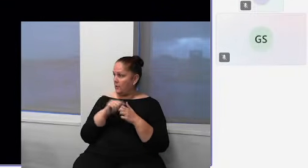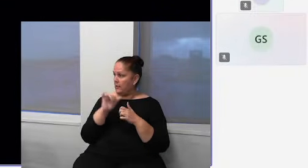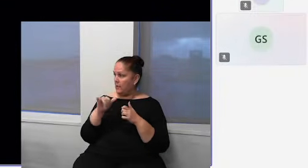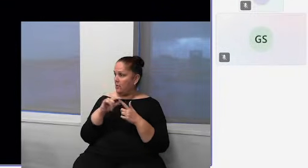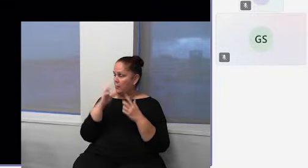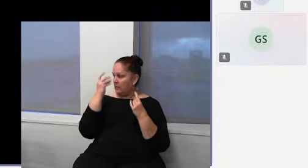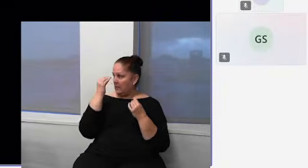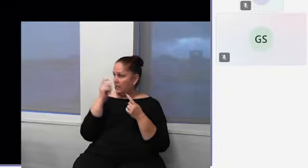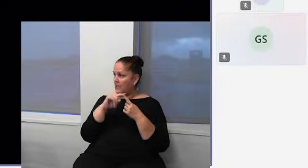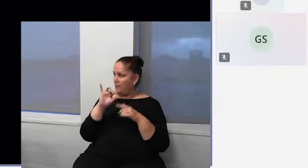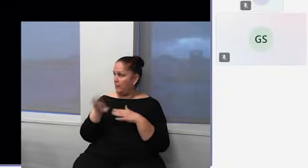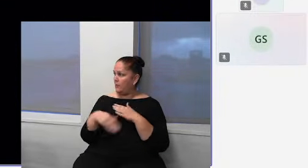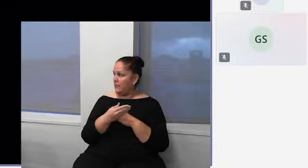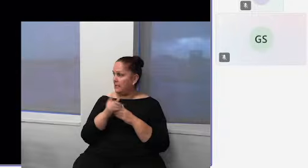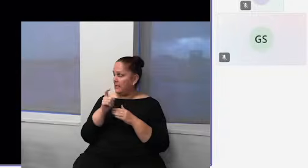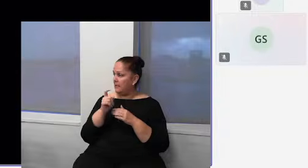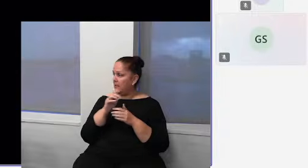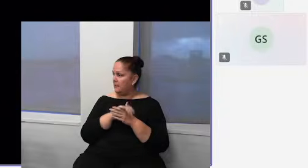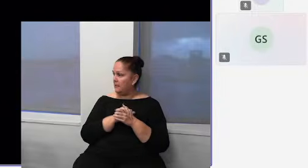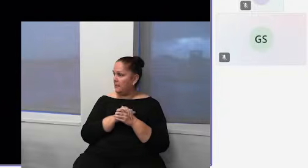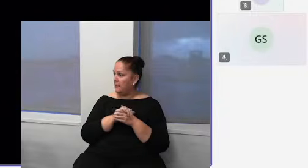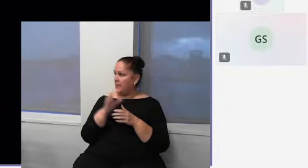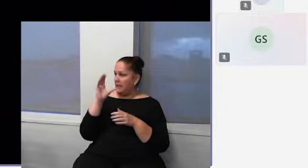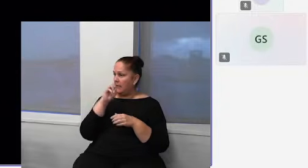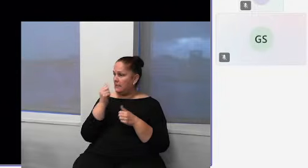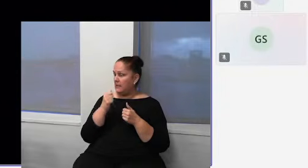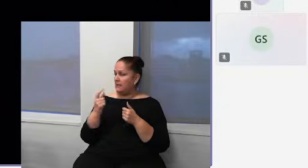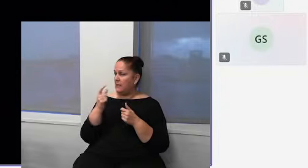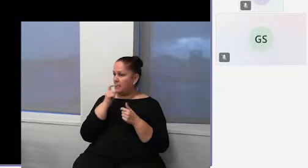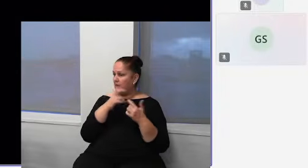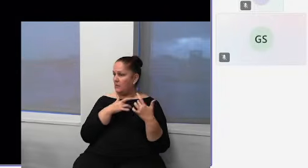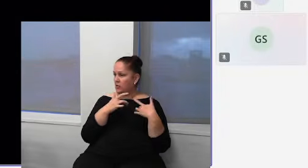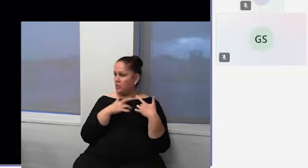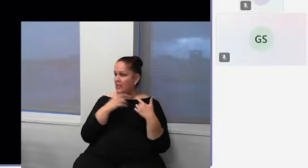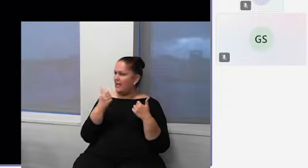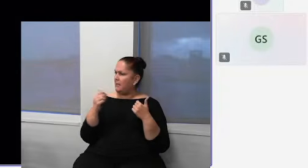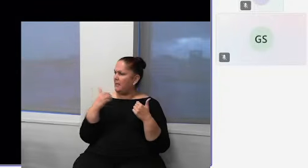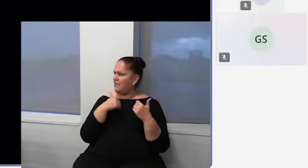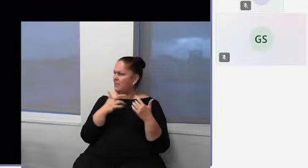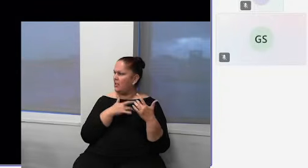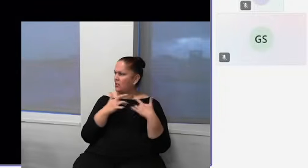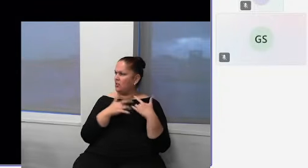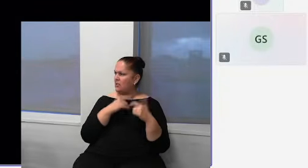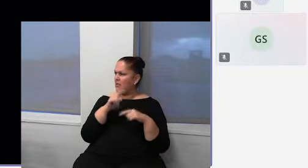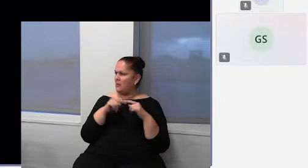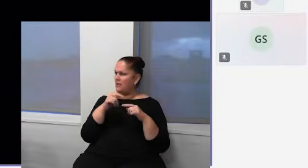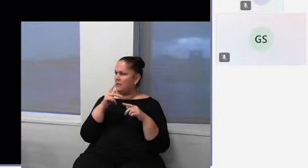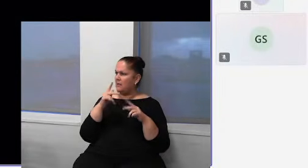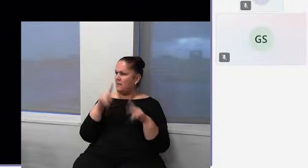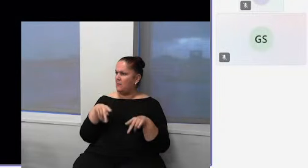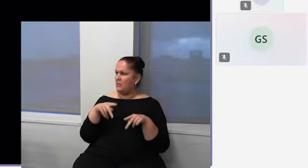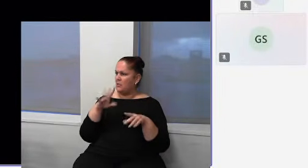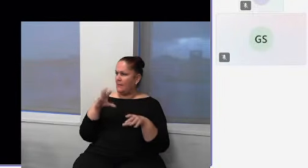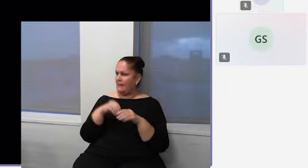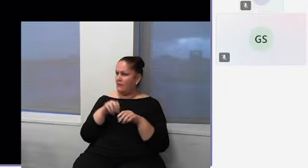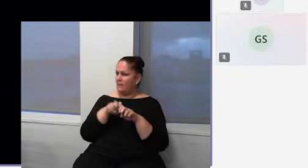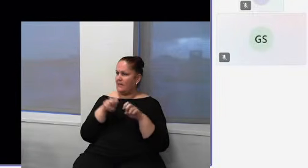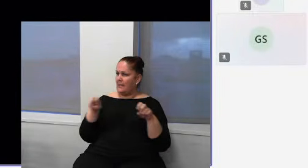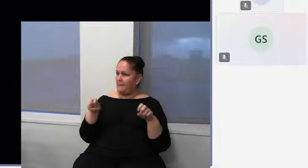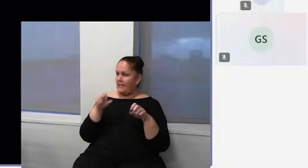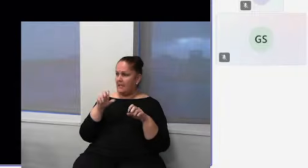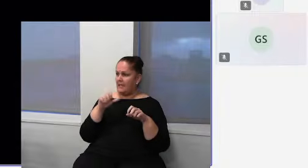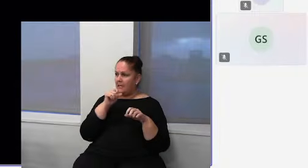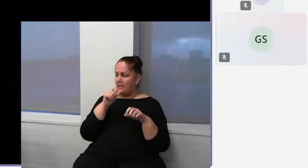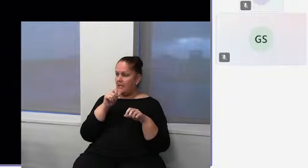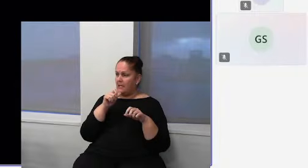that or not okay with that? Do you want to think about it overnight? I guess anybody would have a concern. Does anybody have a concern with Mr. Faruqi's being